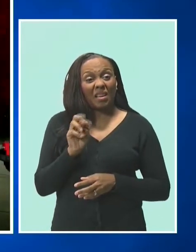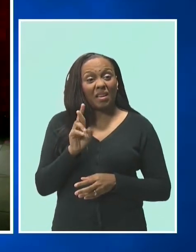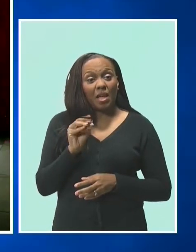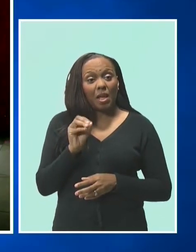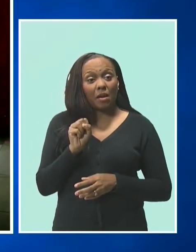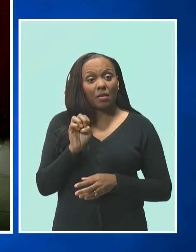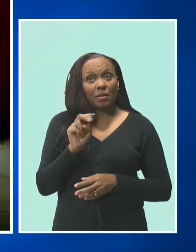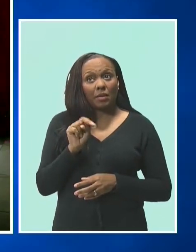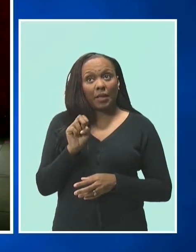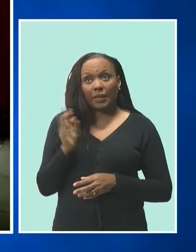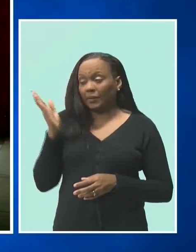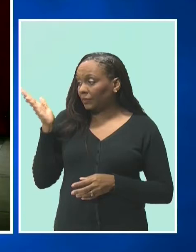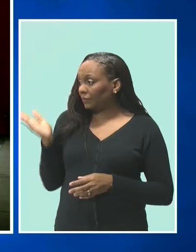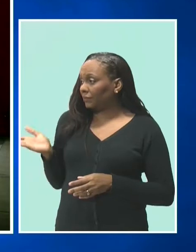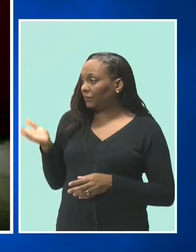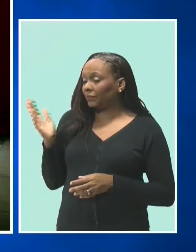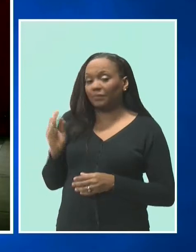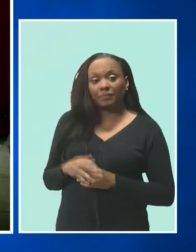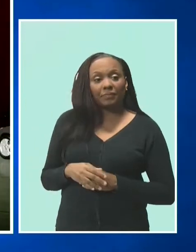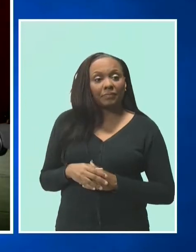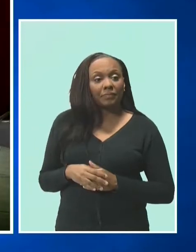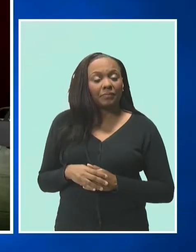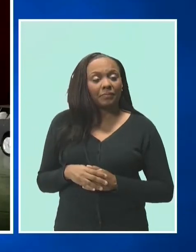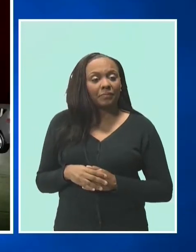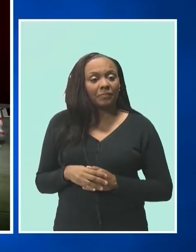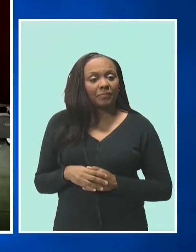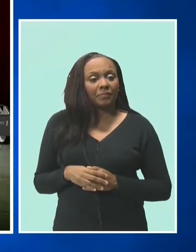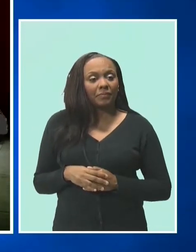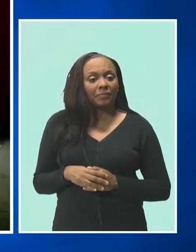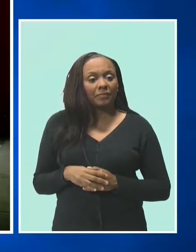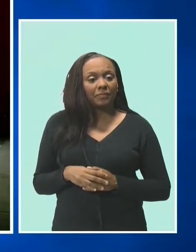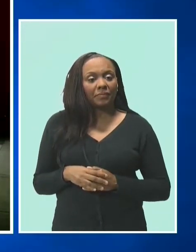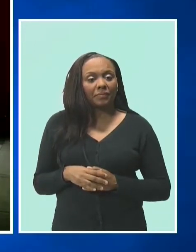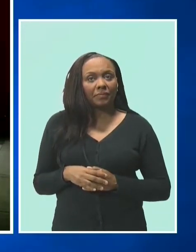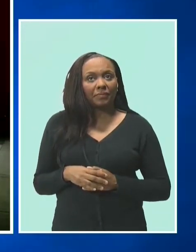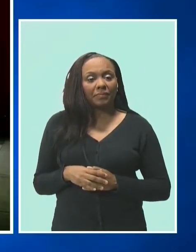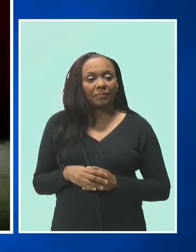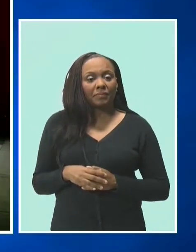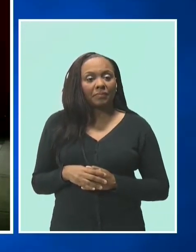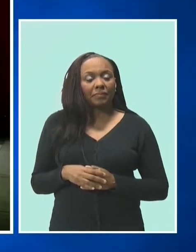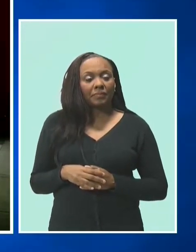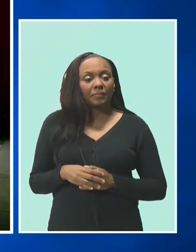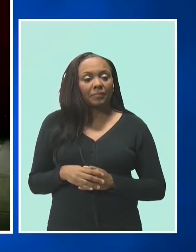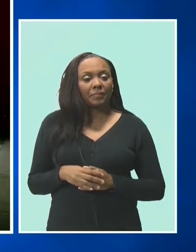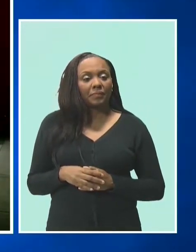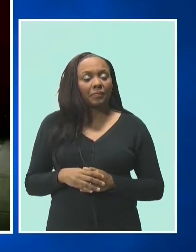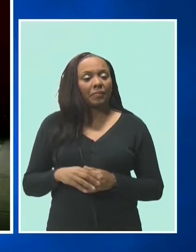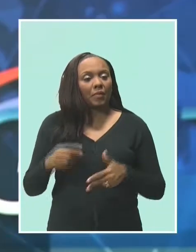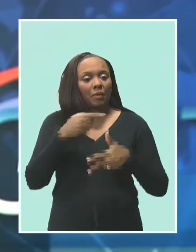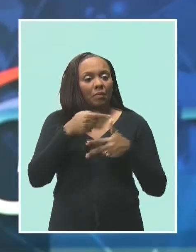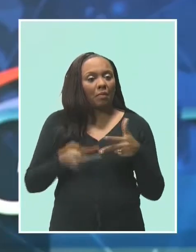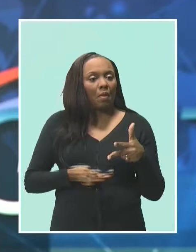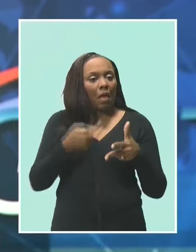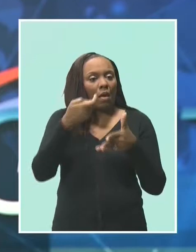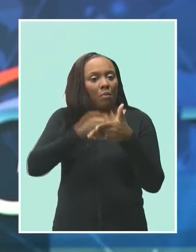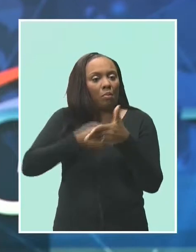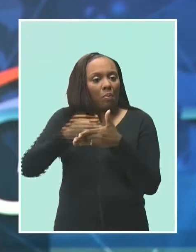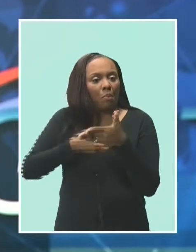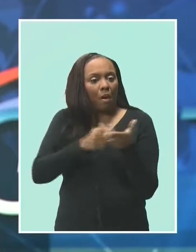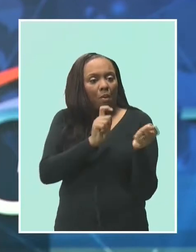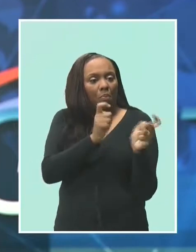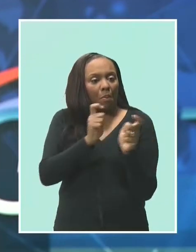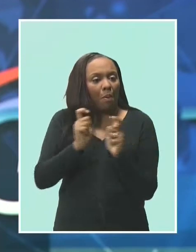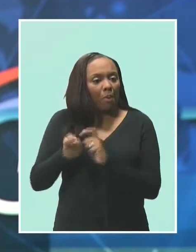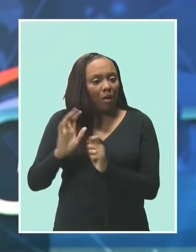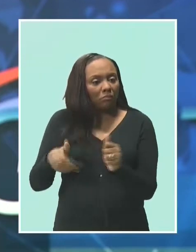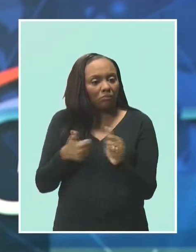has gone from $1.01 per liter to 73 cents per liter, a reduction of 28 cents. And these price adjustments are